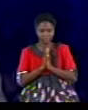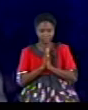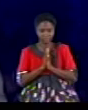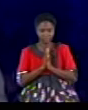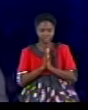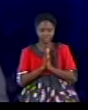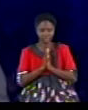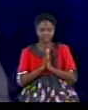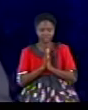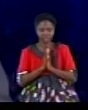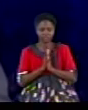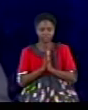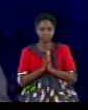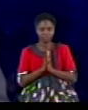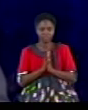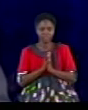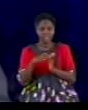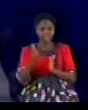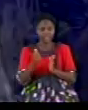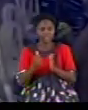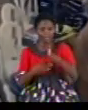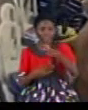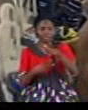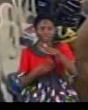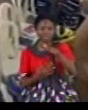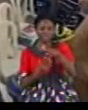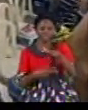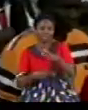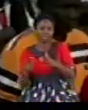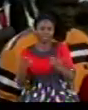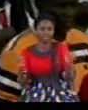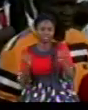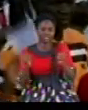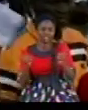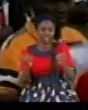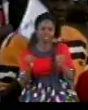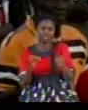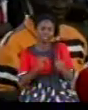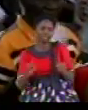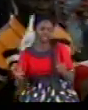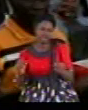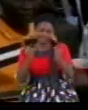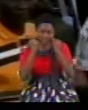a hell-shaking amen?